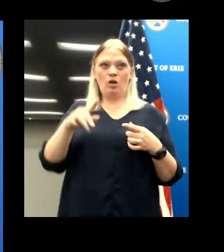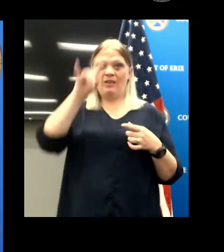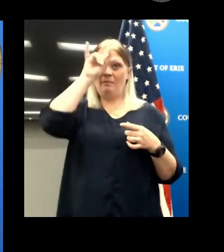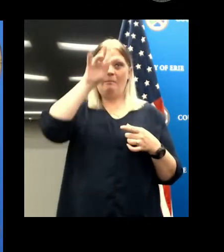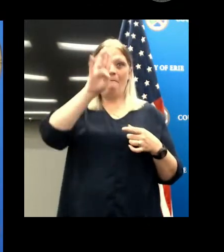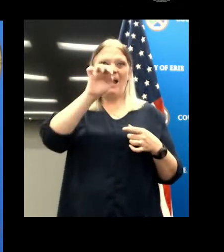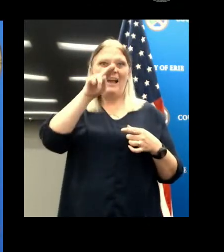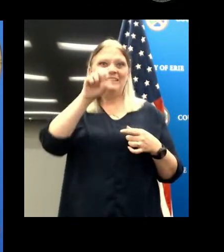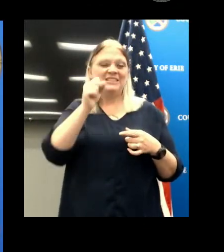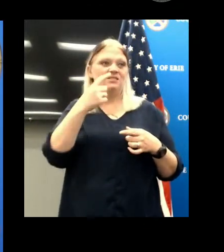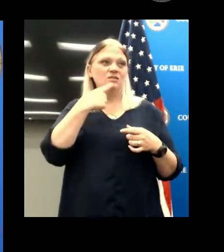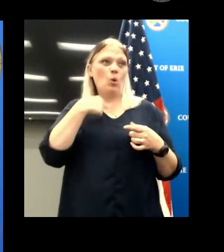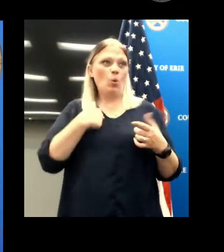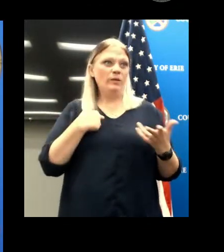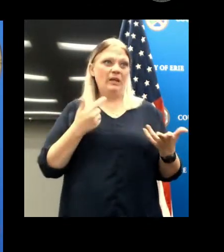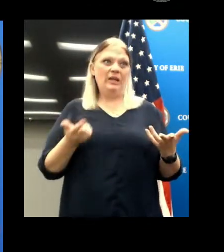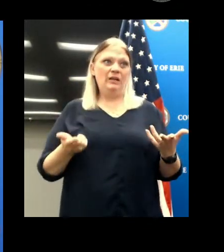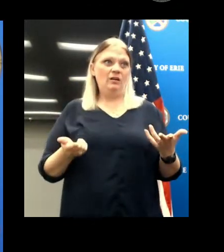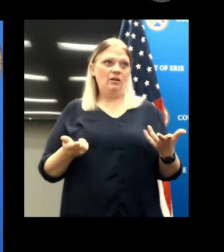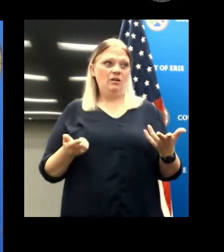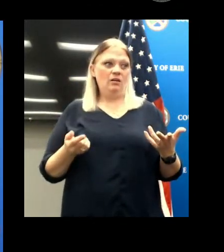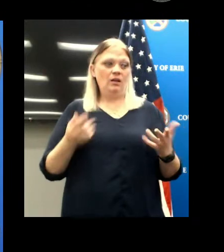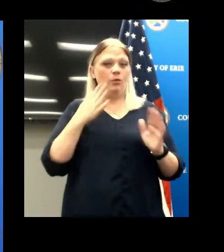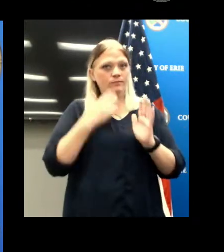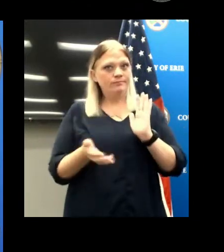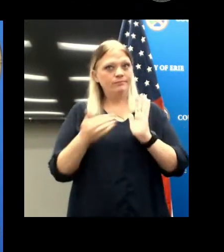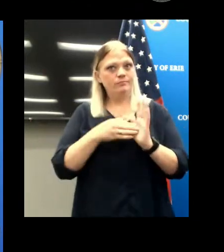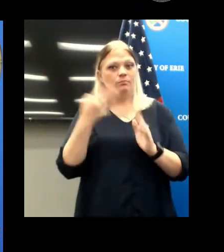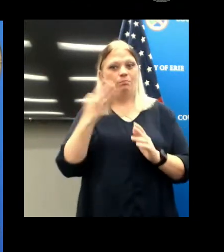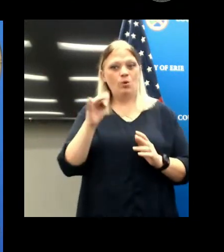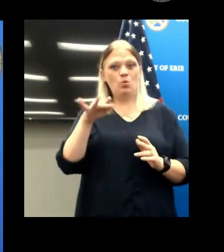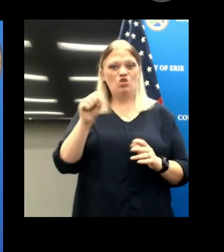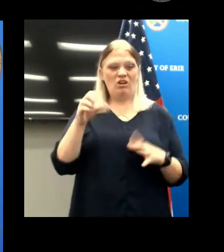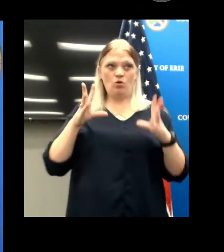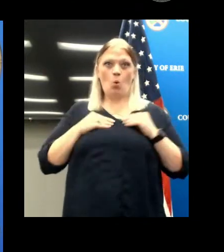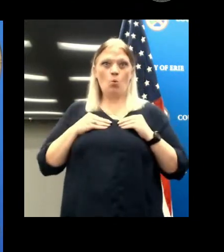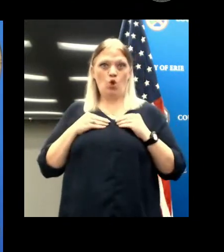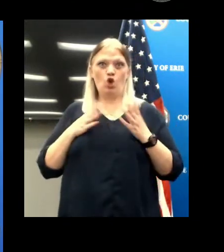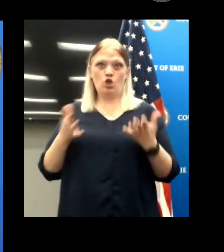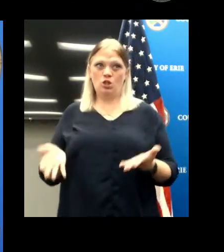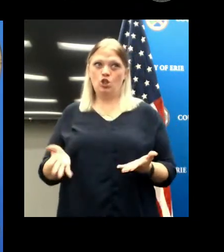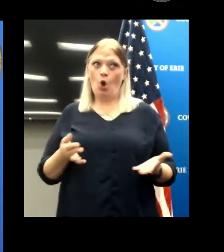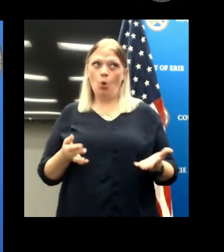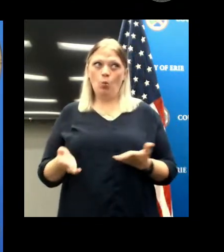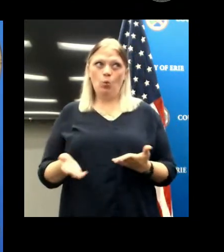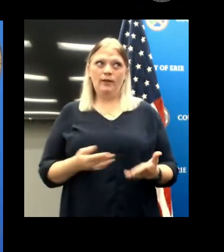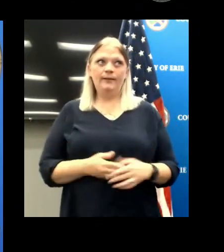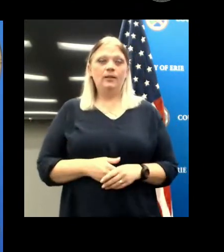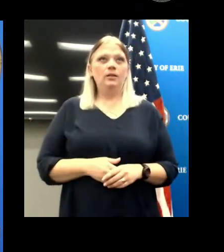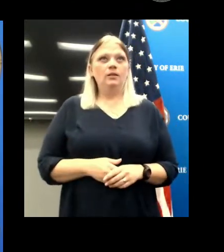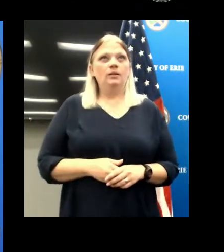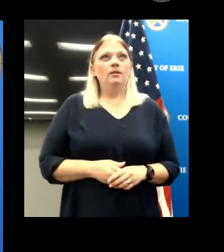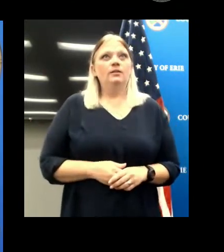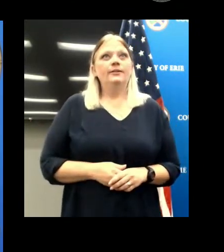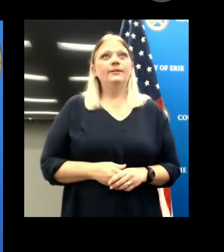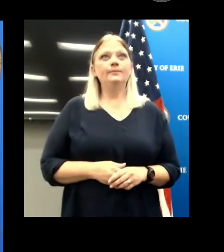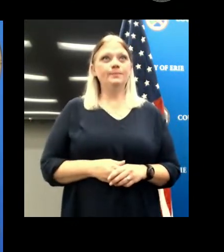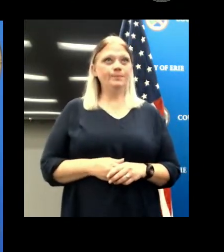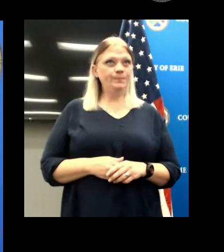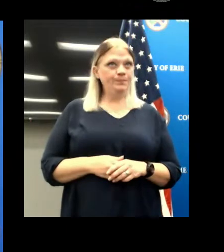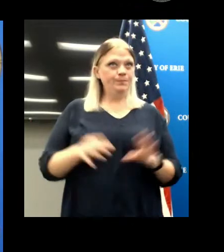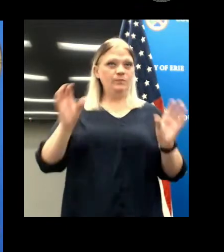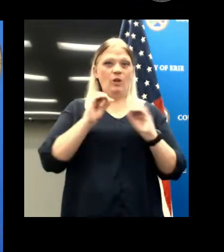Bisons. I was told by is reiterated from the Blue Jays ownership. So then there would be